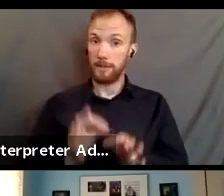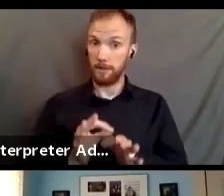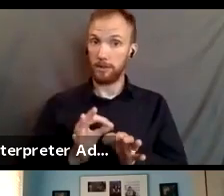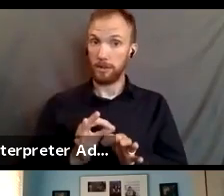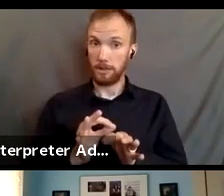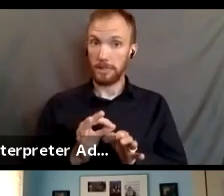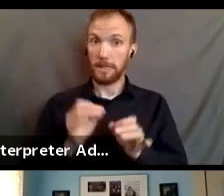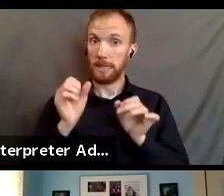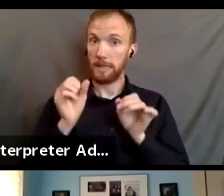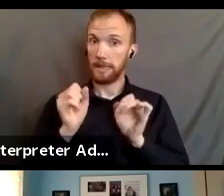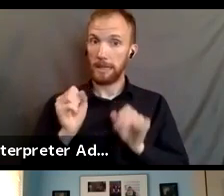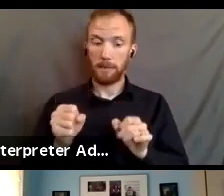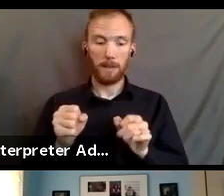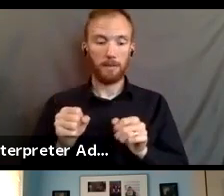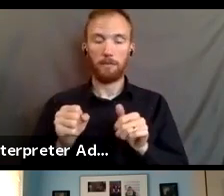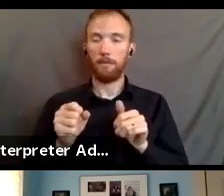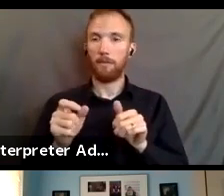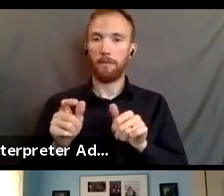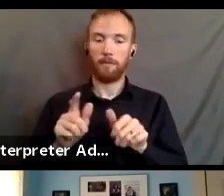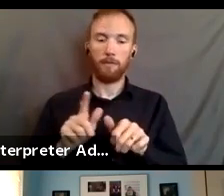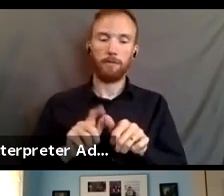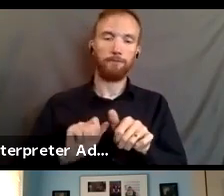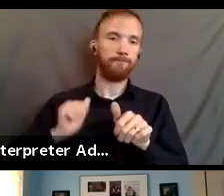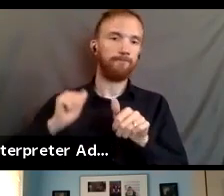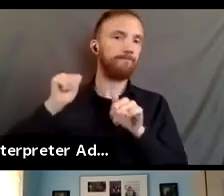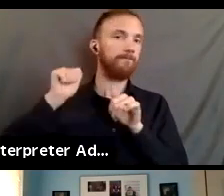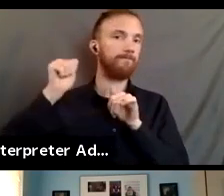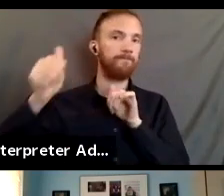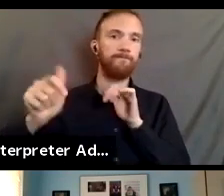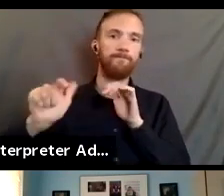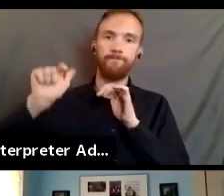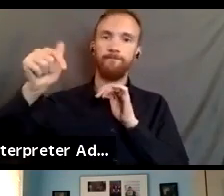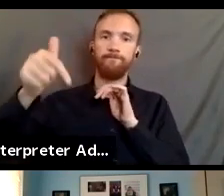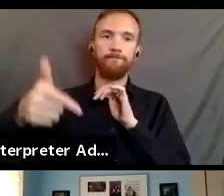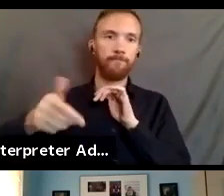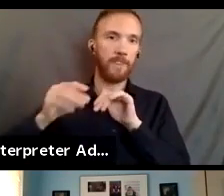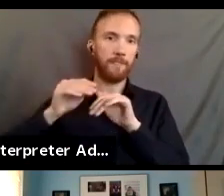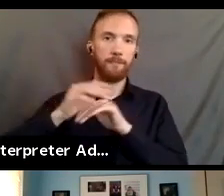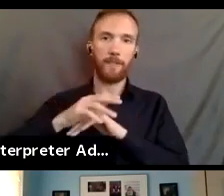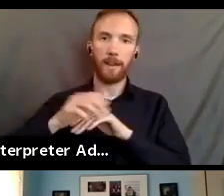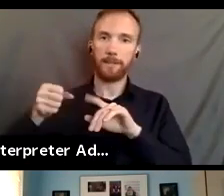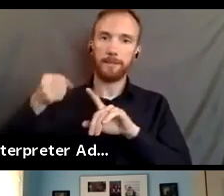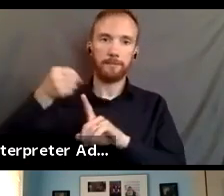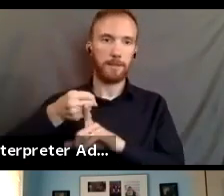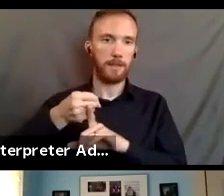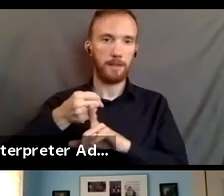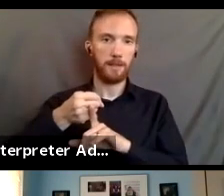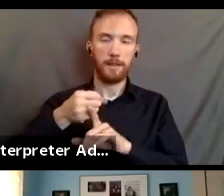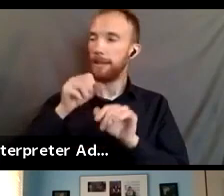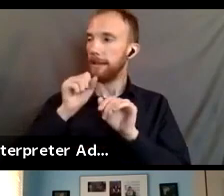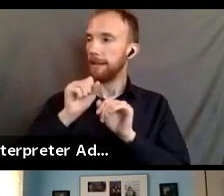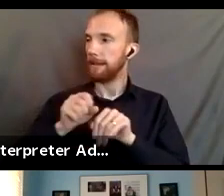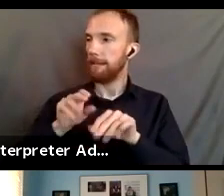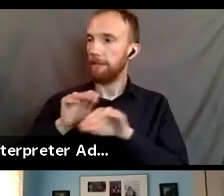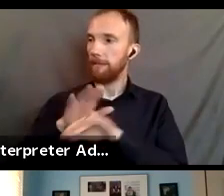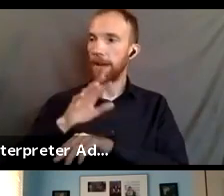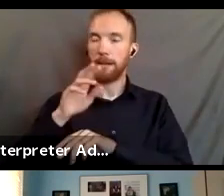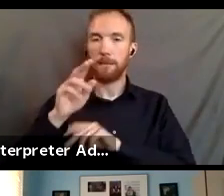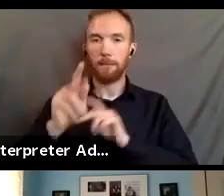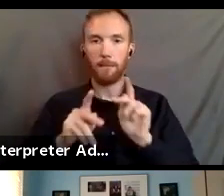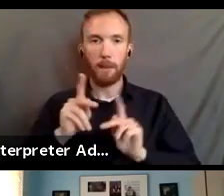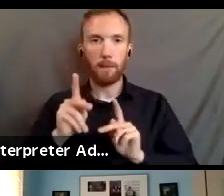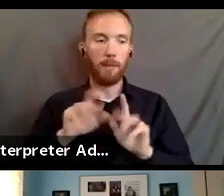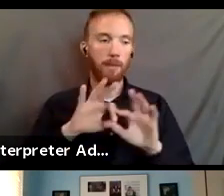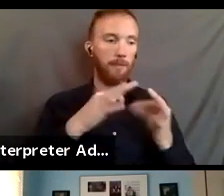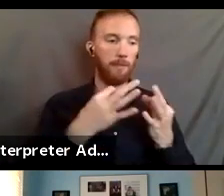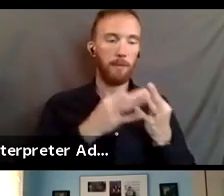permanent effects and they can permanently affect parents families and young people across the city i want to